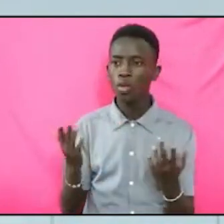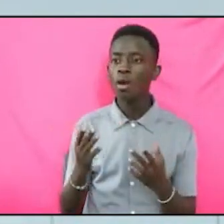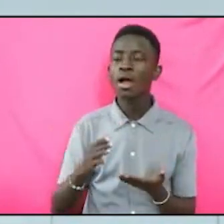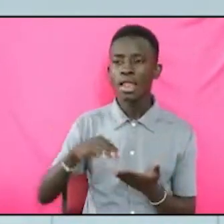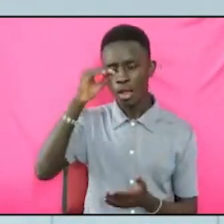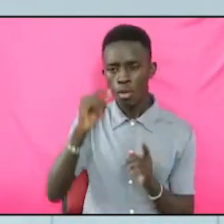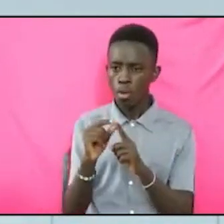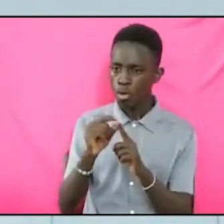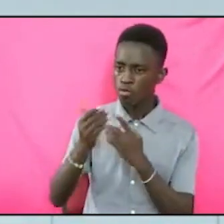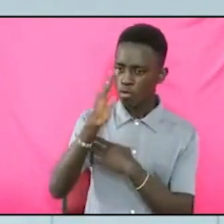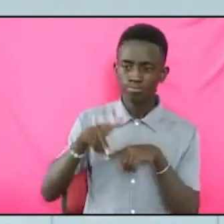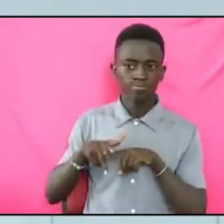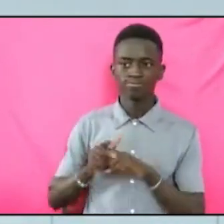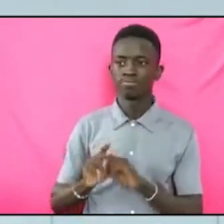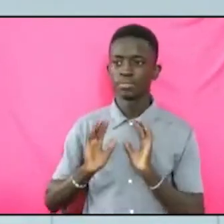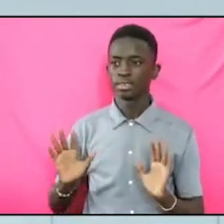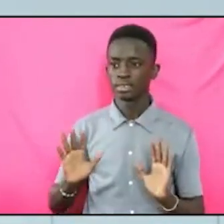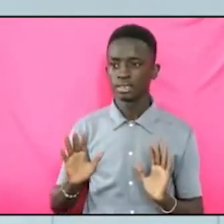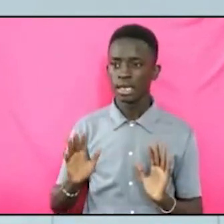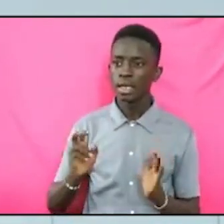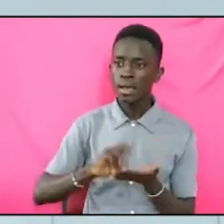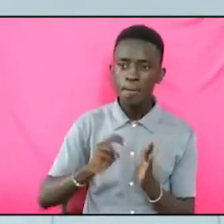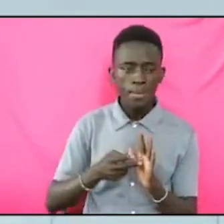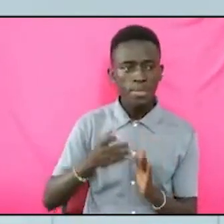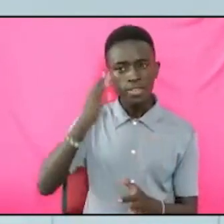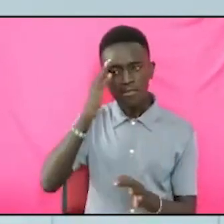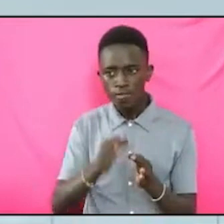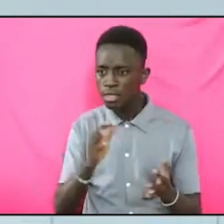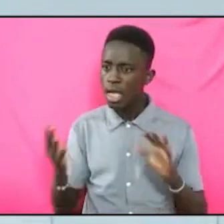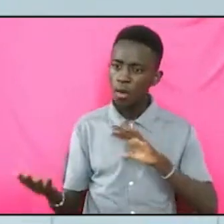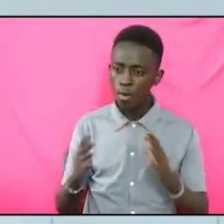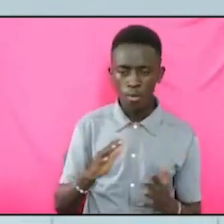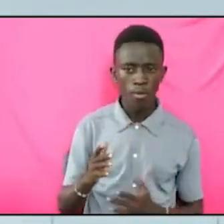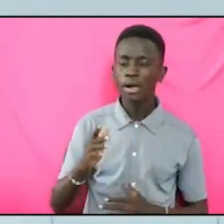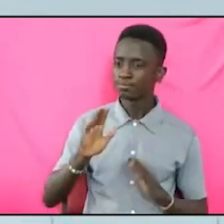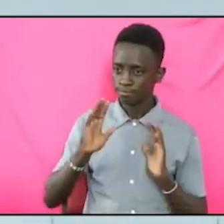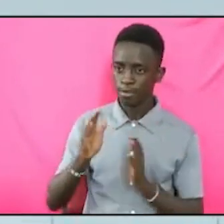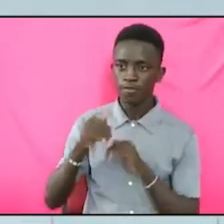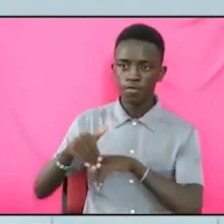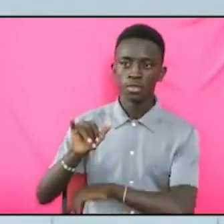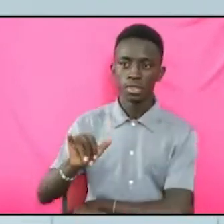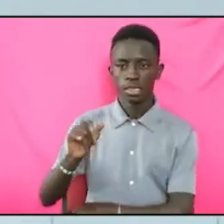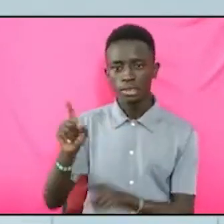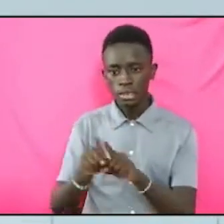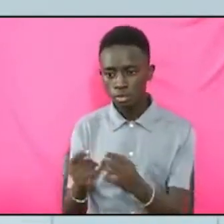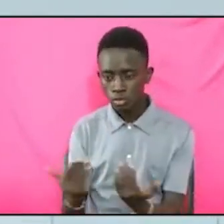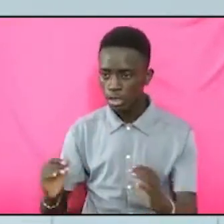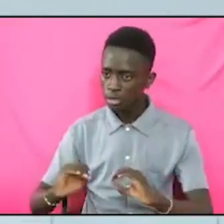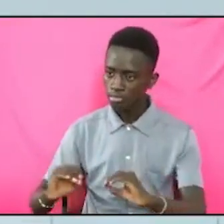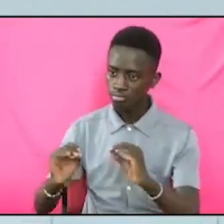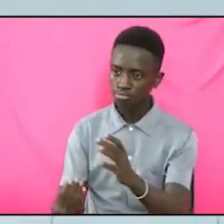faith. An important reminder why we need to establish a good foundation for our children even as they